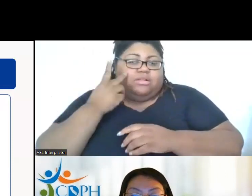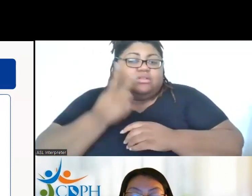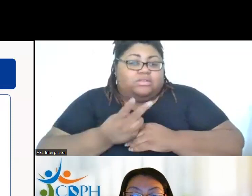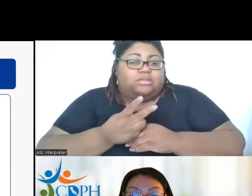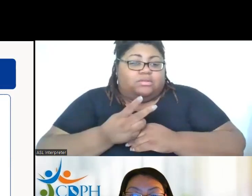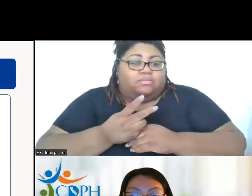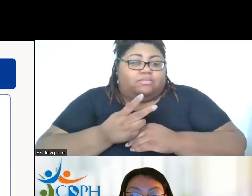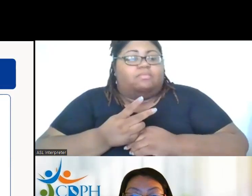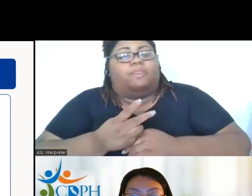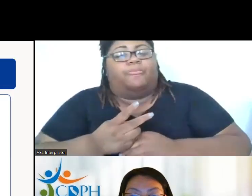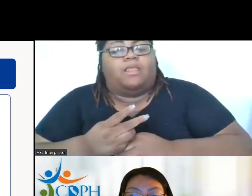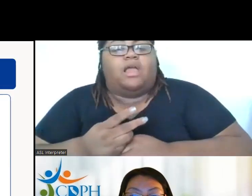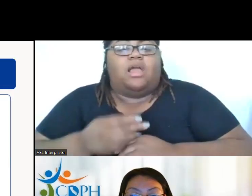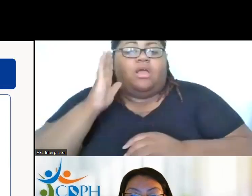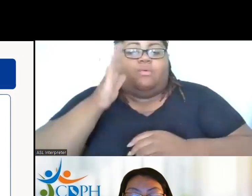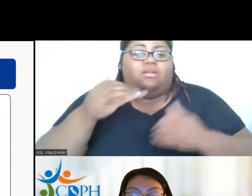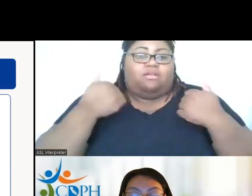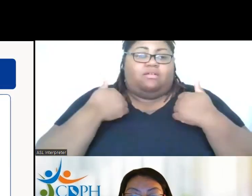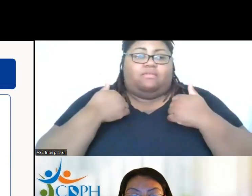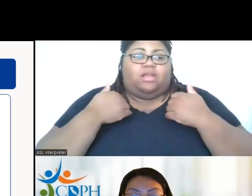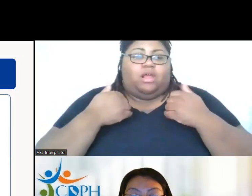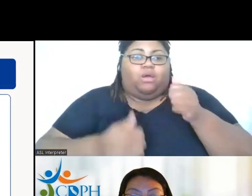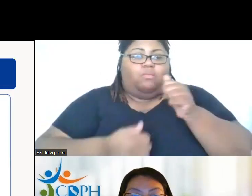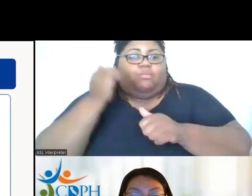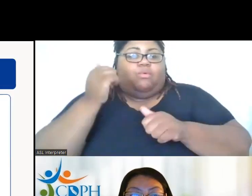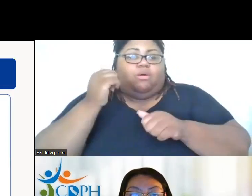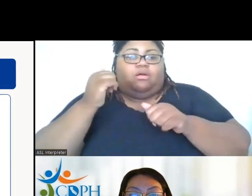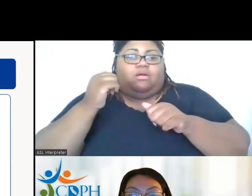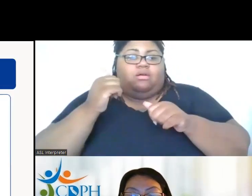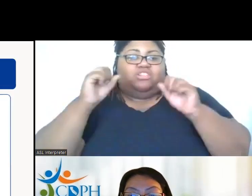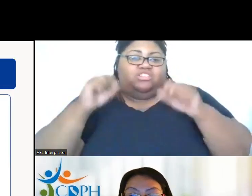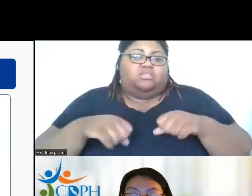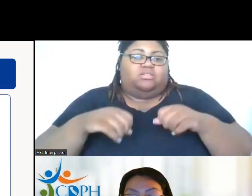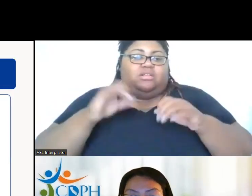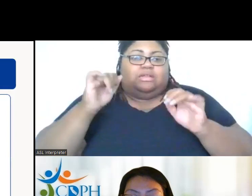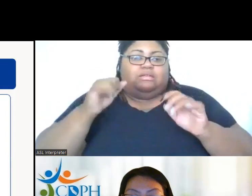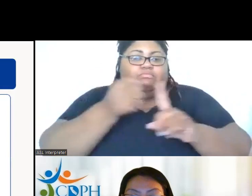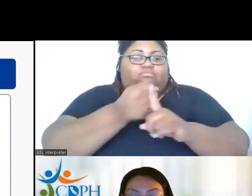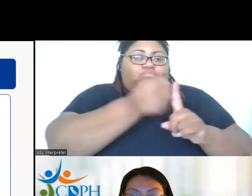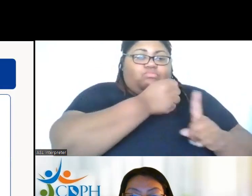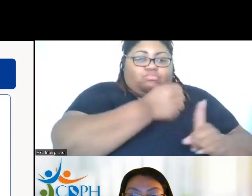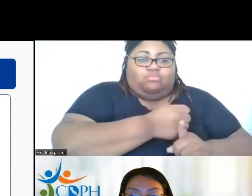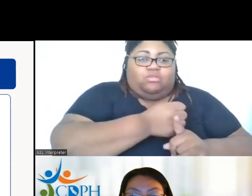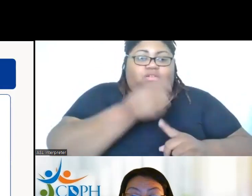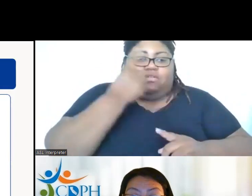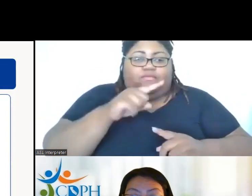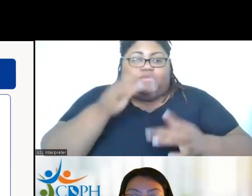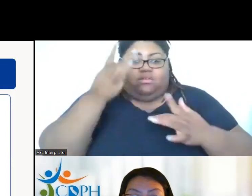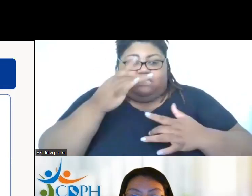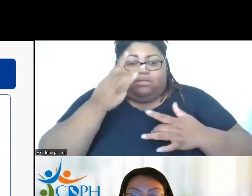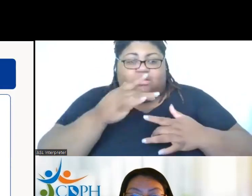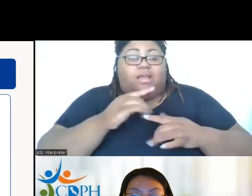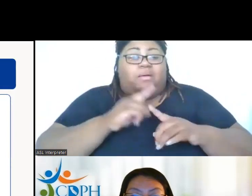ability to infect and be contagious. And so we're keeping a close eye on this. So far, it doesn't seem as if it's causing more